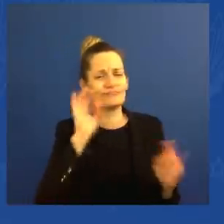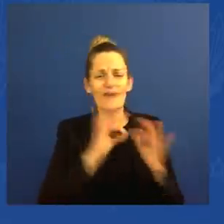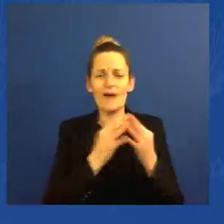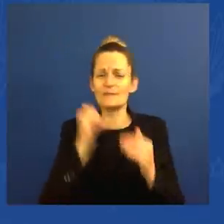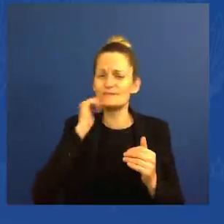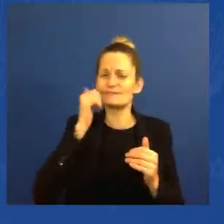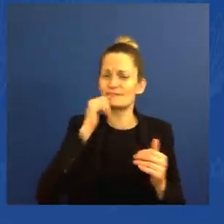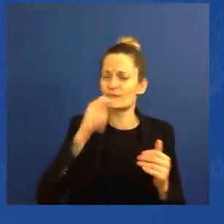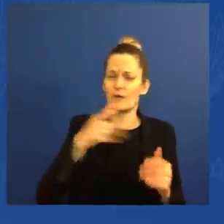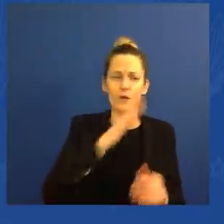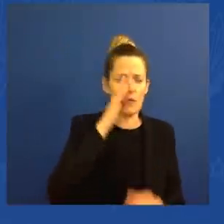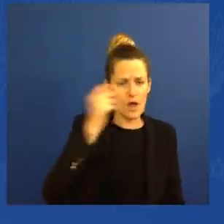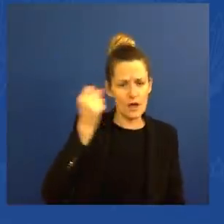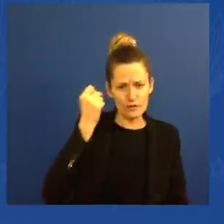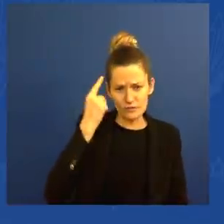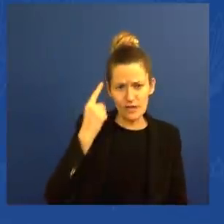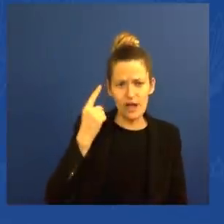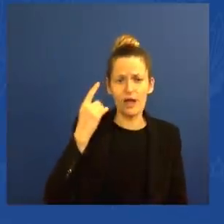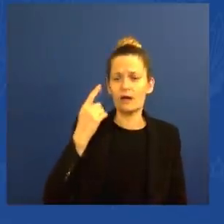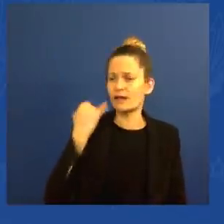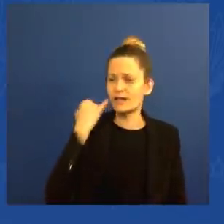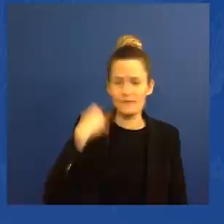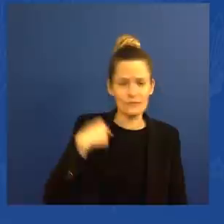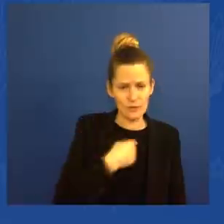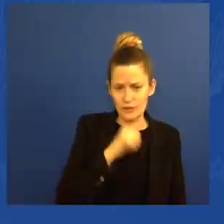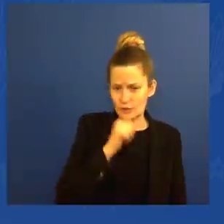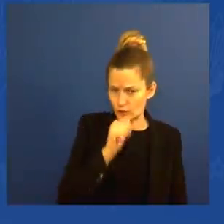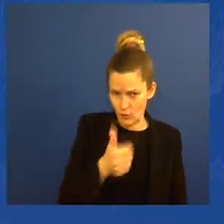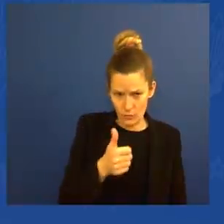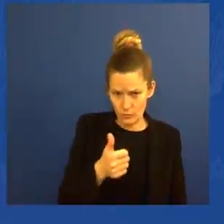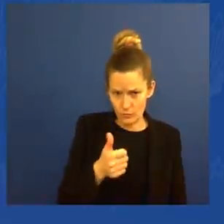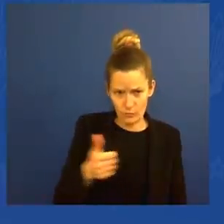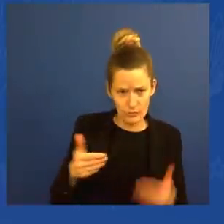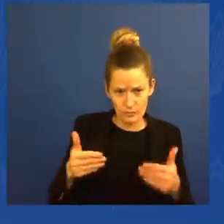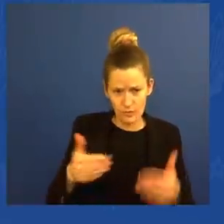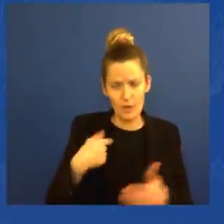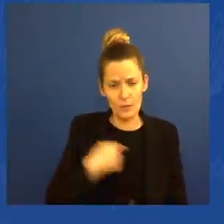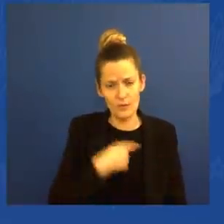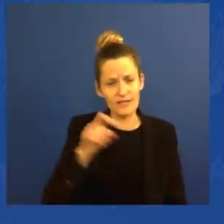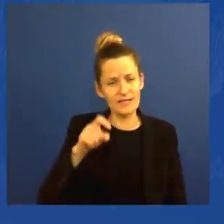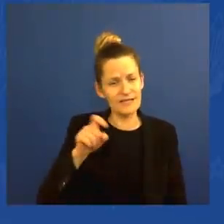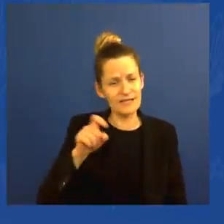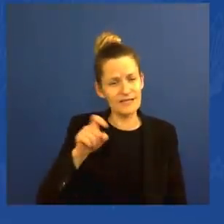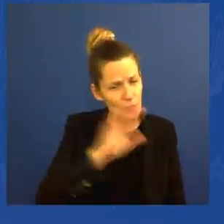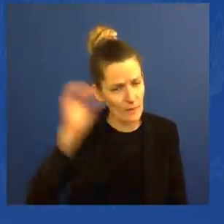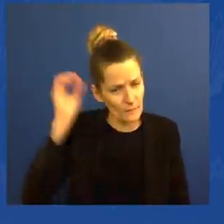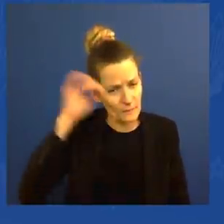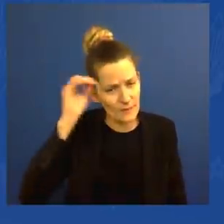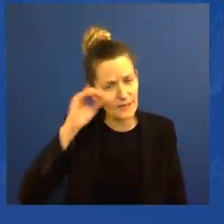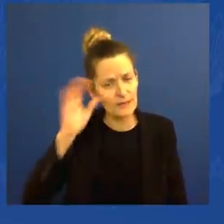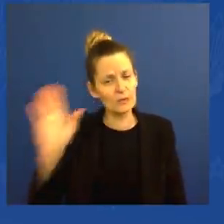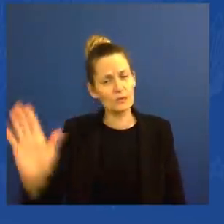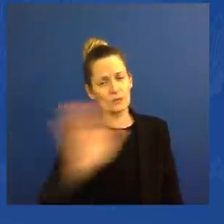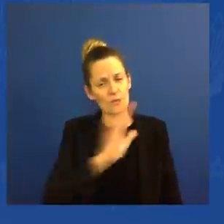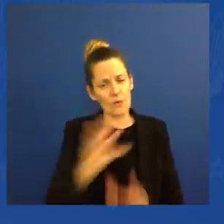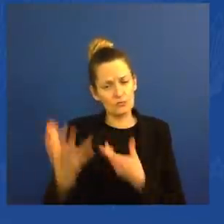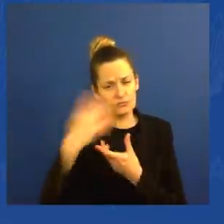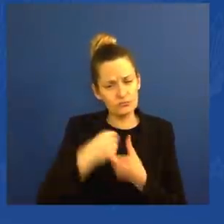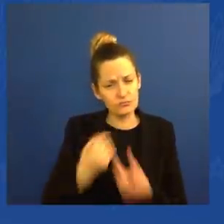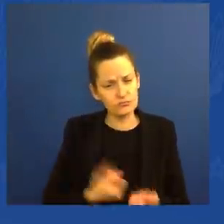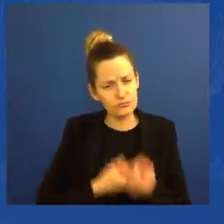voice of local officials who understand what your communities need. Your senators and congresspersons will listen to you